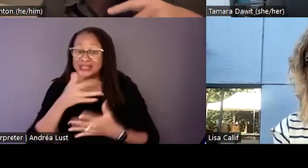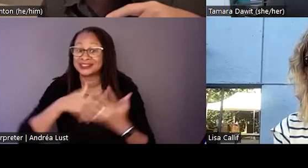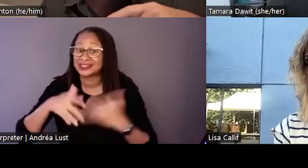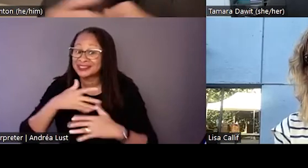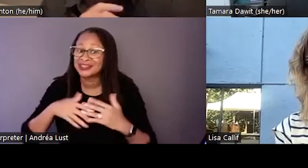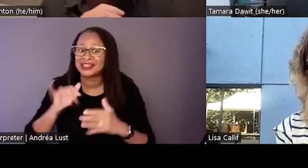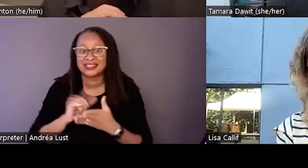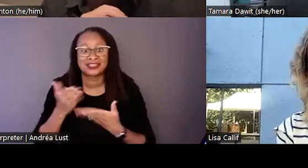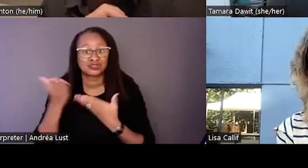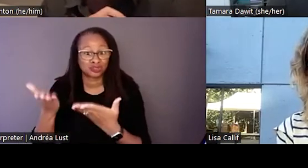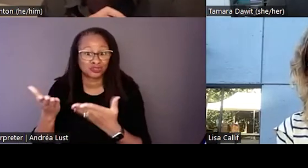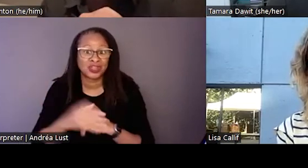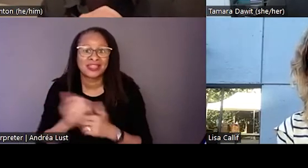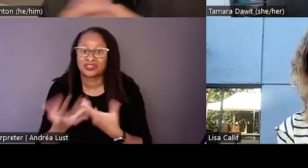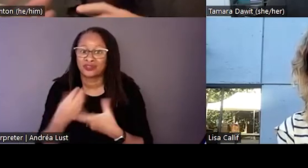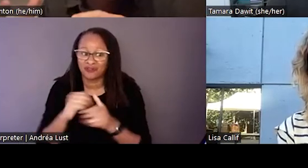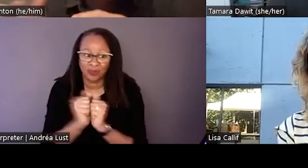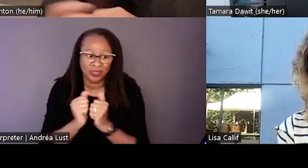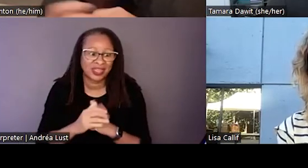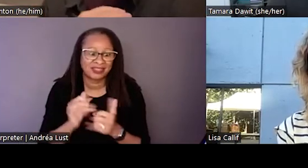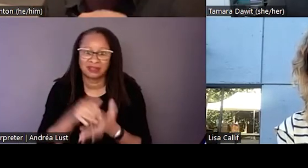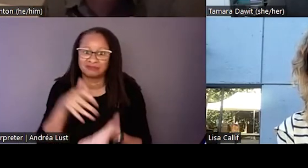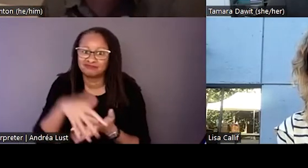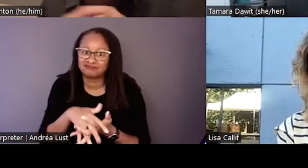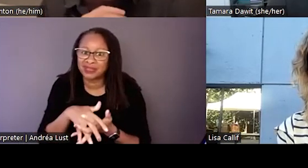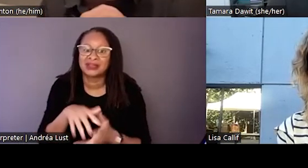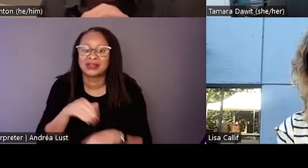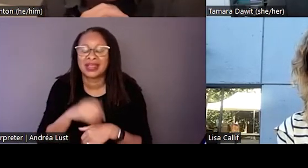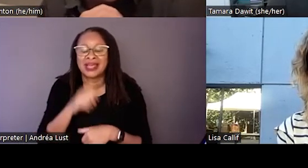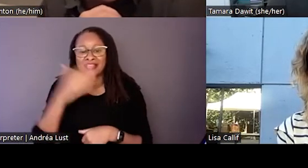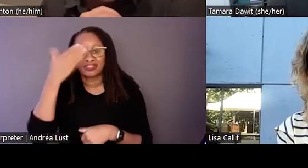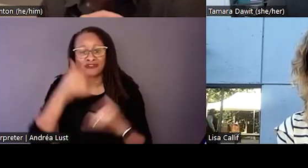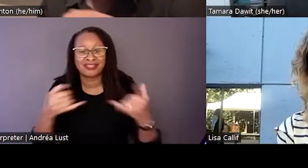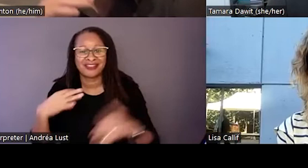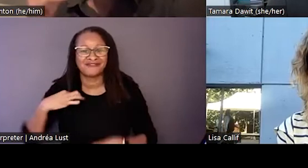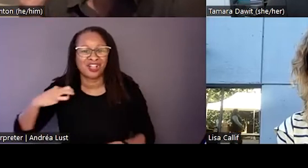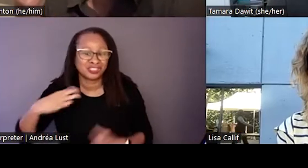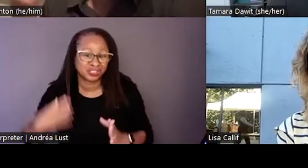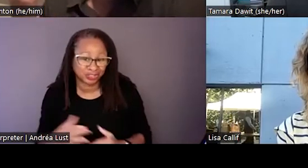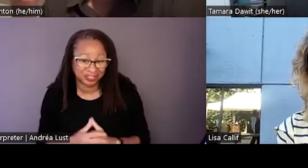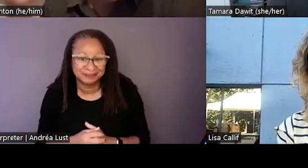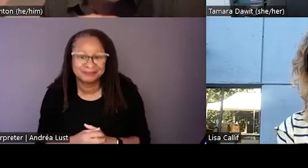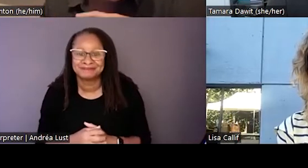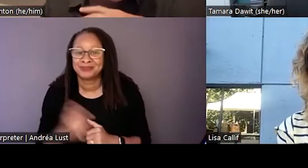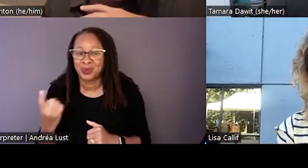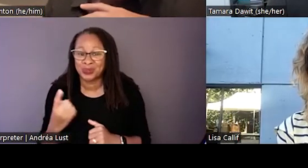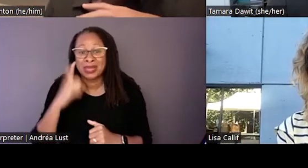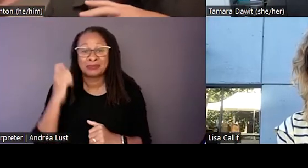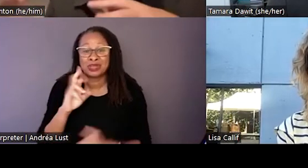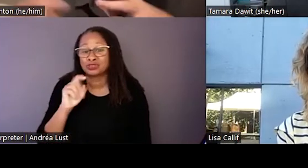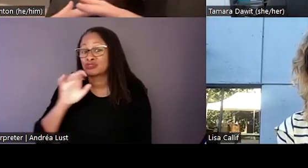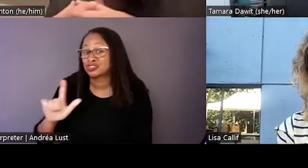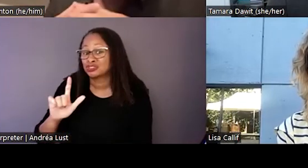they serve and that they're engaged with and that they're embedded in, and not just their frontline volunteers, because racialized